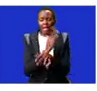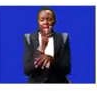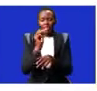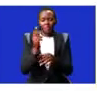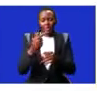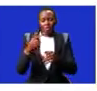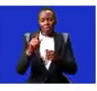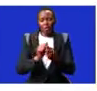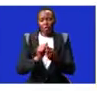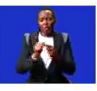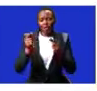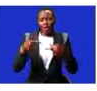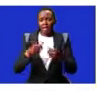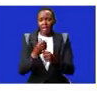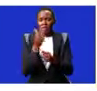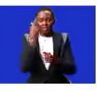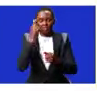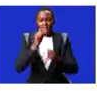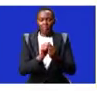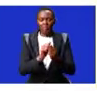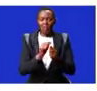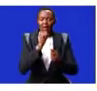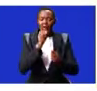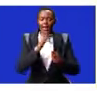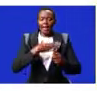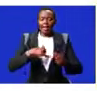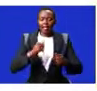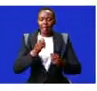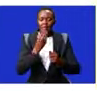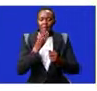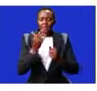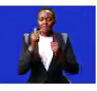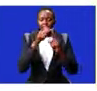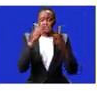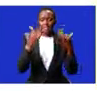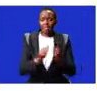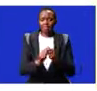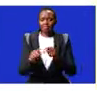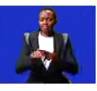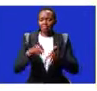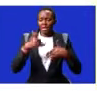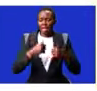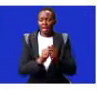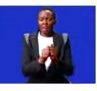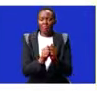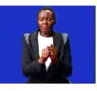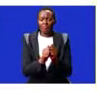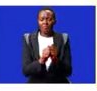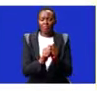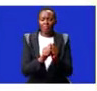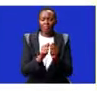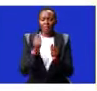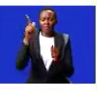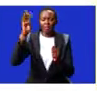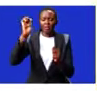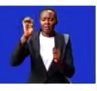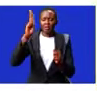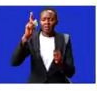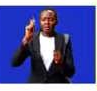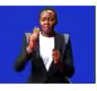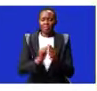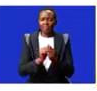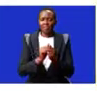chiemo ma en breakfast and lunch. Up to now, kata one we go, one of the persons who must supply